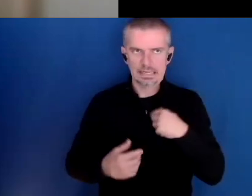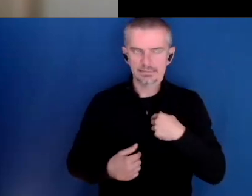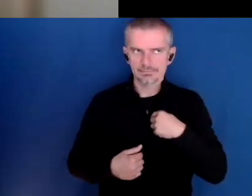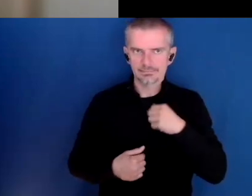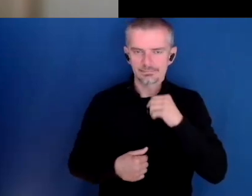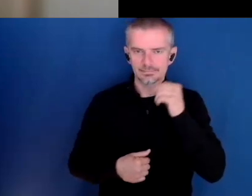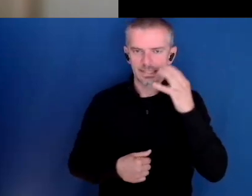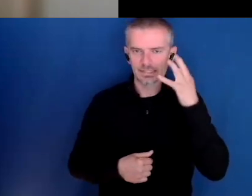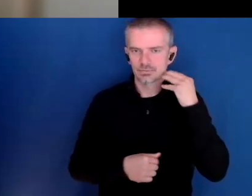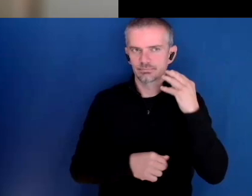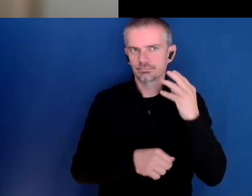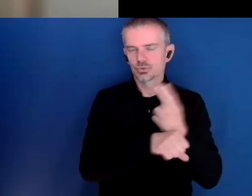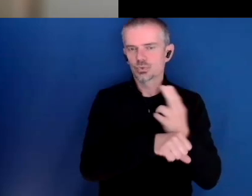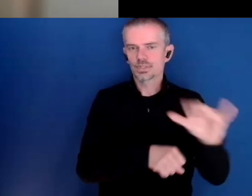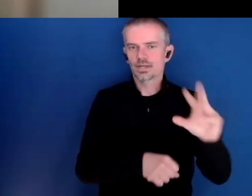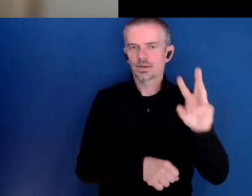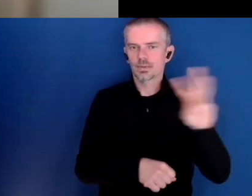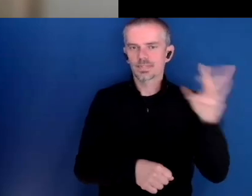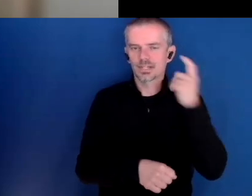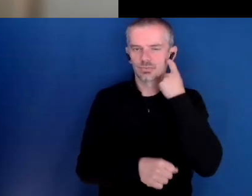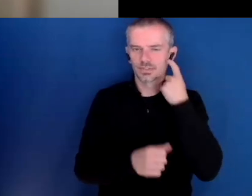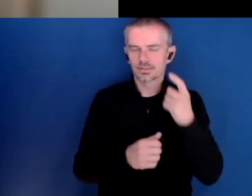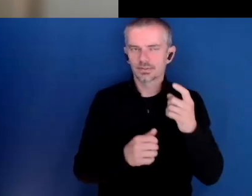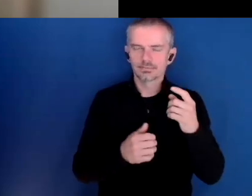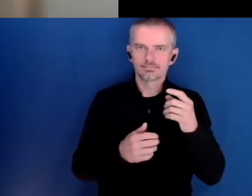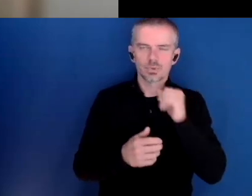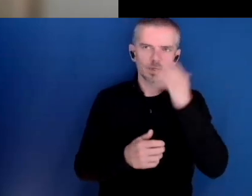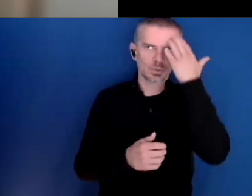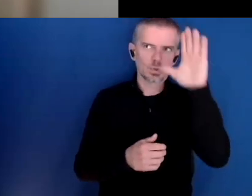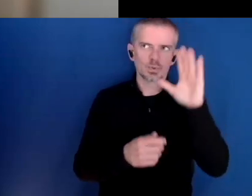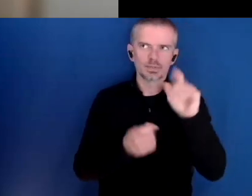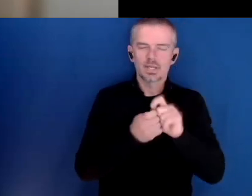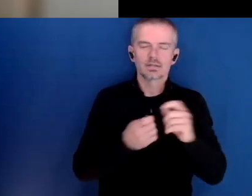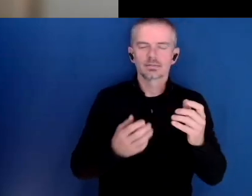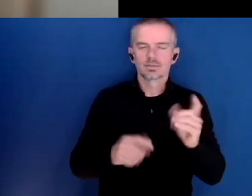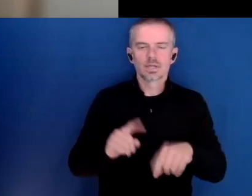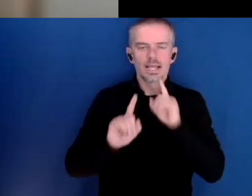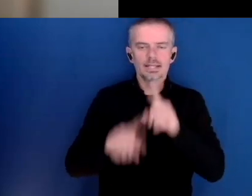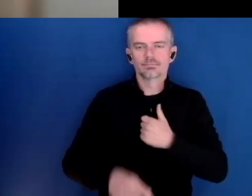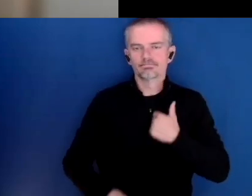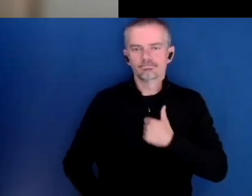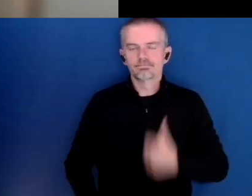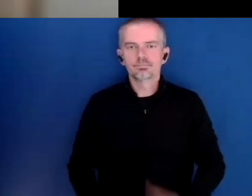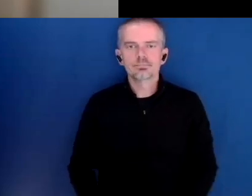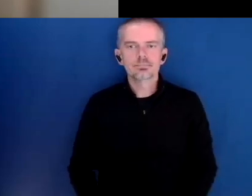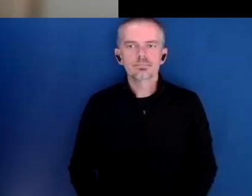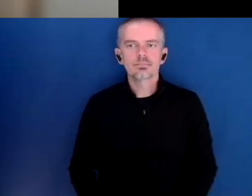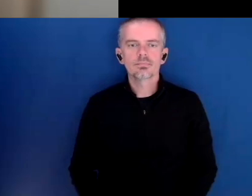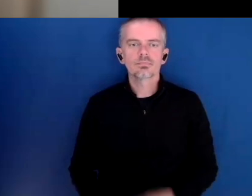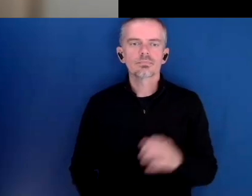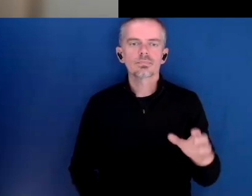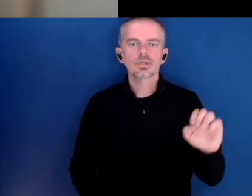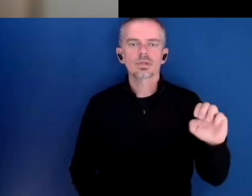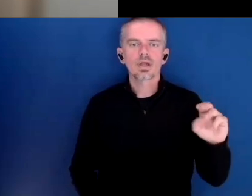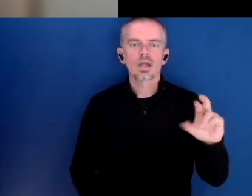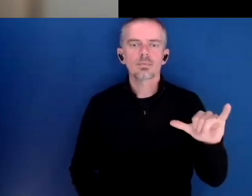the website as much to answer that, so I do apologize for that. No worries. I think the question was just the tool